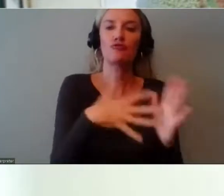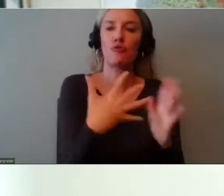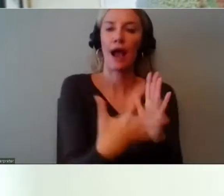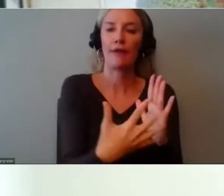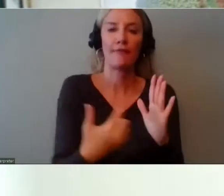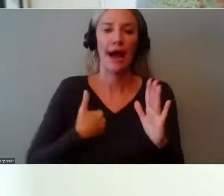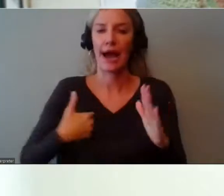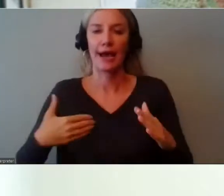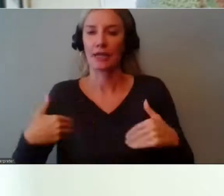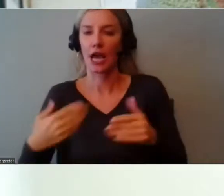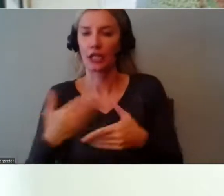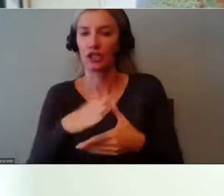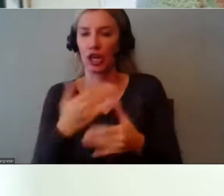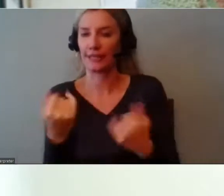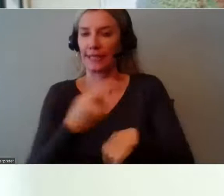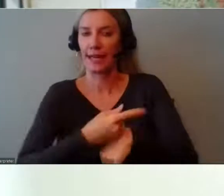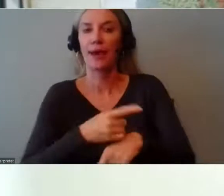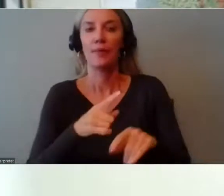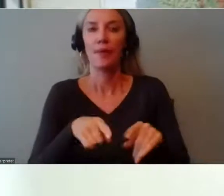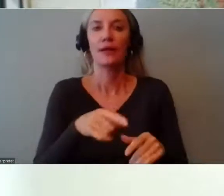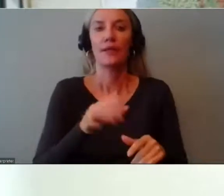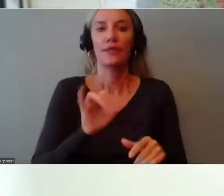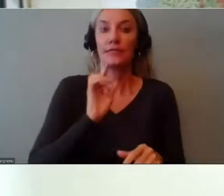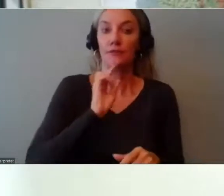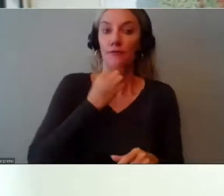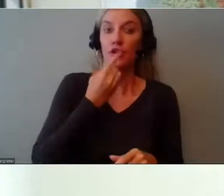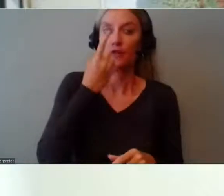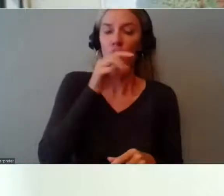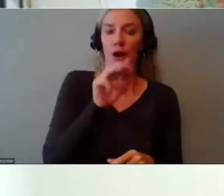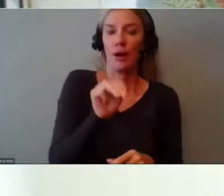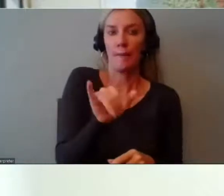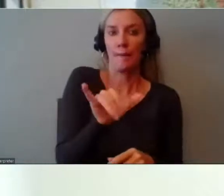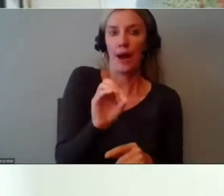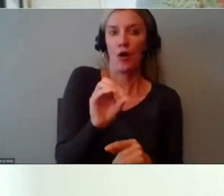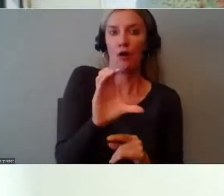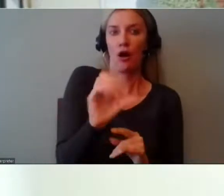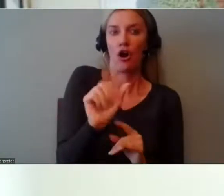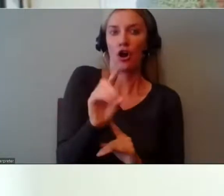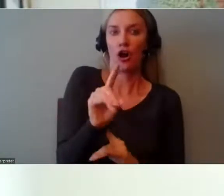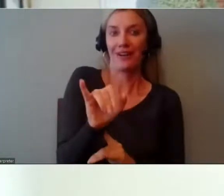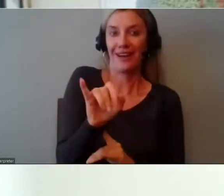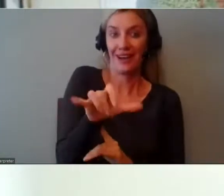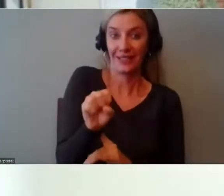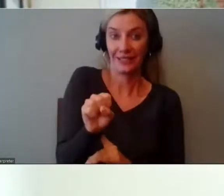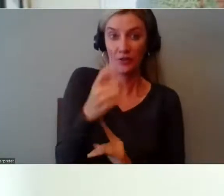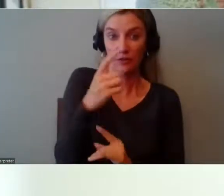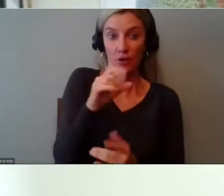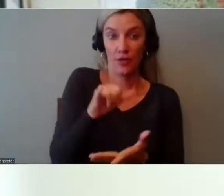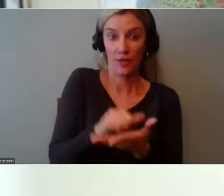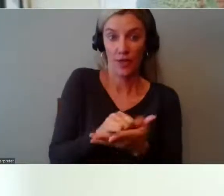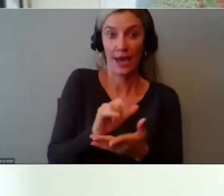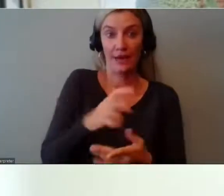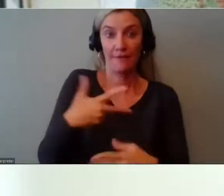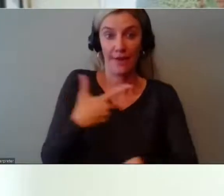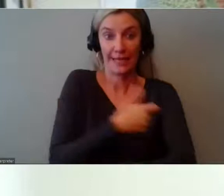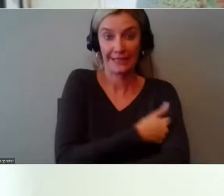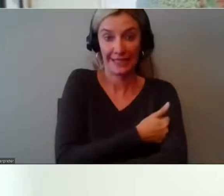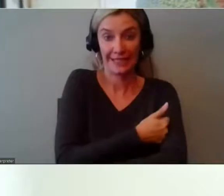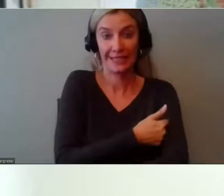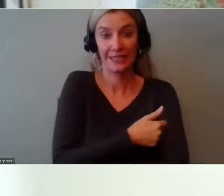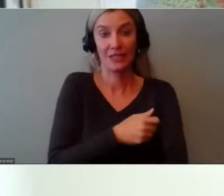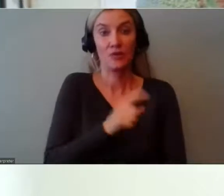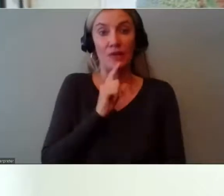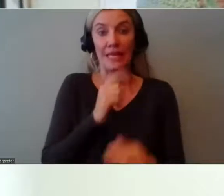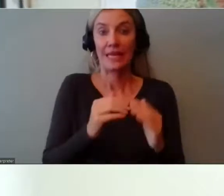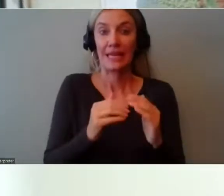but the severity of the myocarditis for the COVID vaccines is